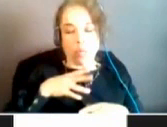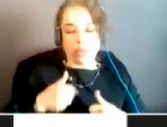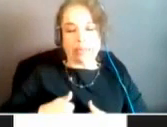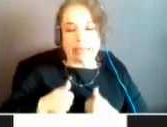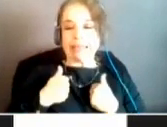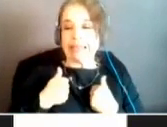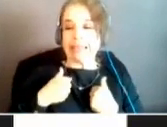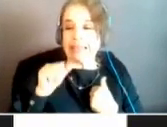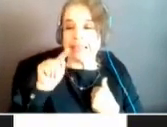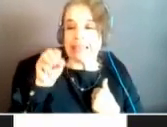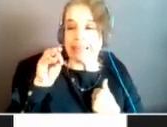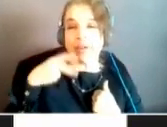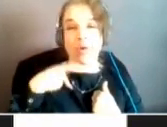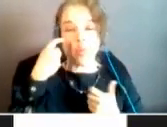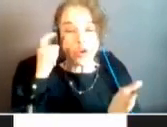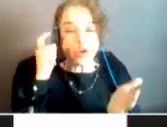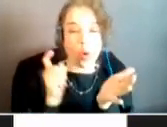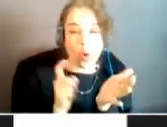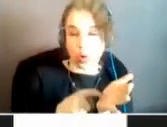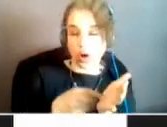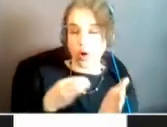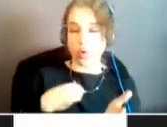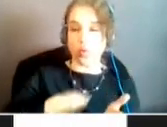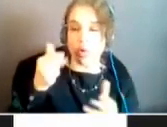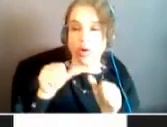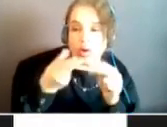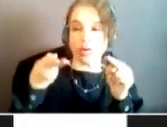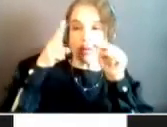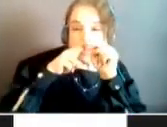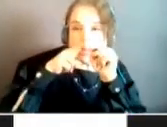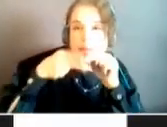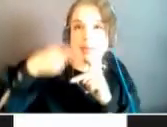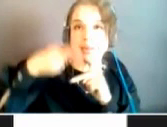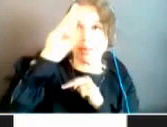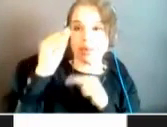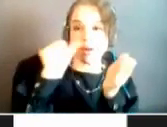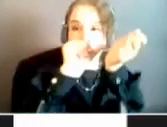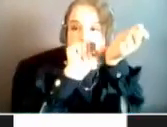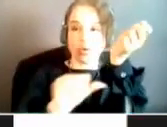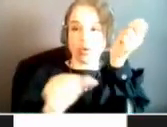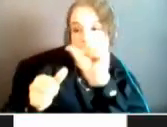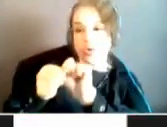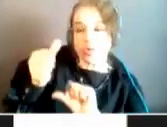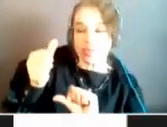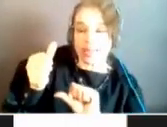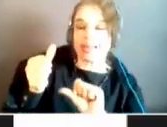attempt. And we also see that whites continue to have higher rates of suicide attempts.